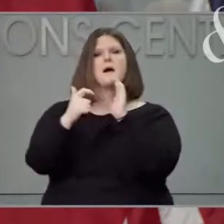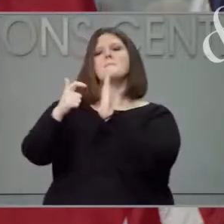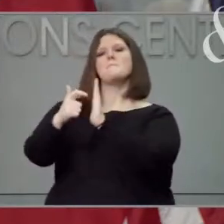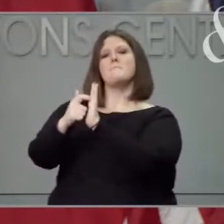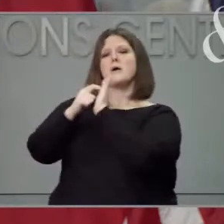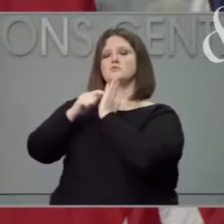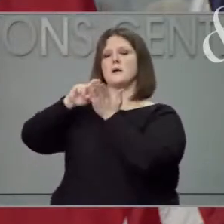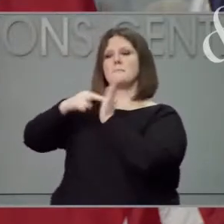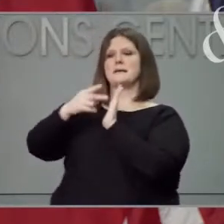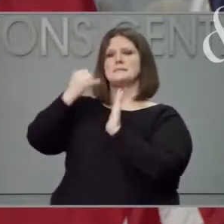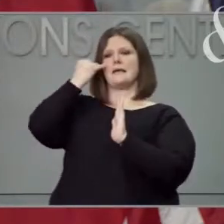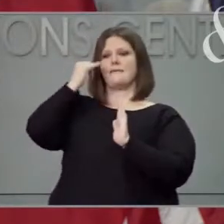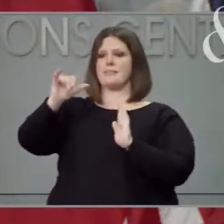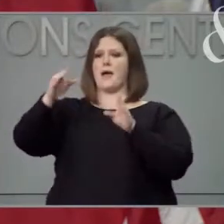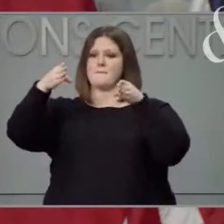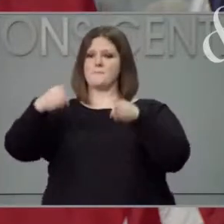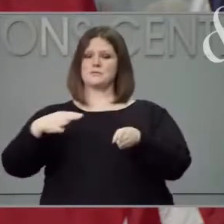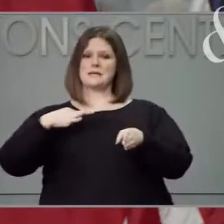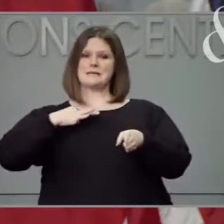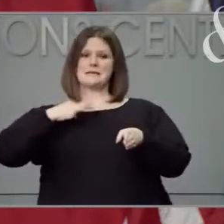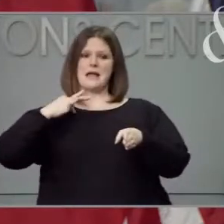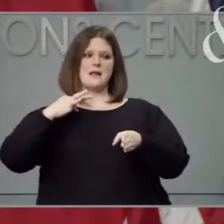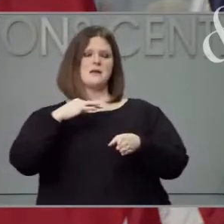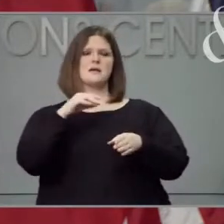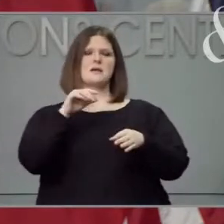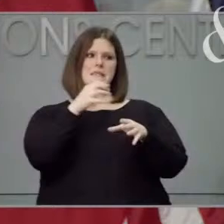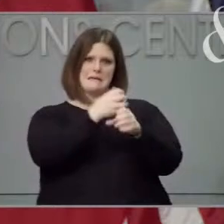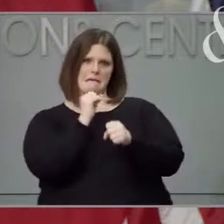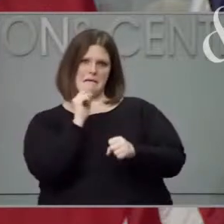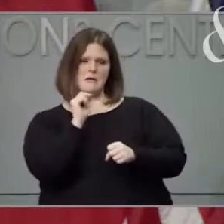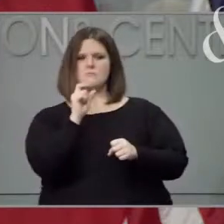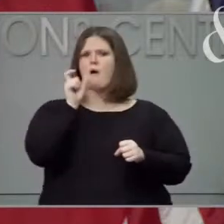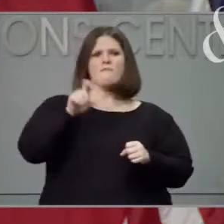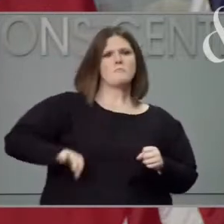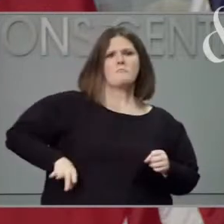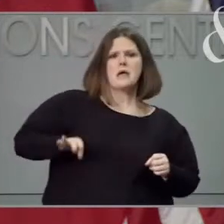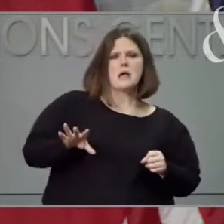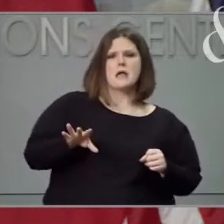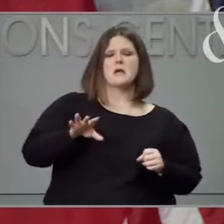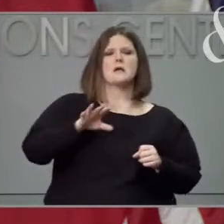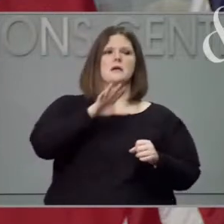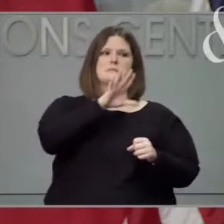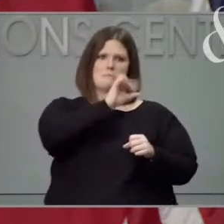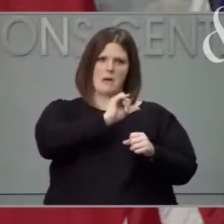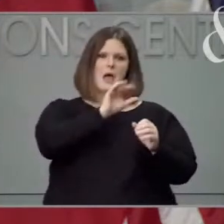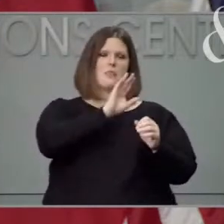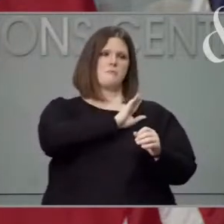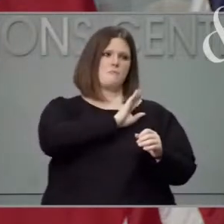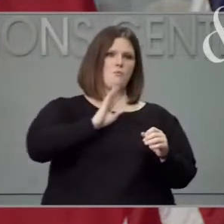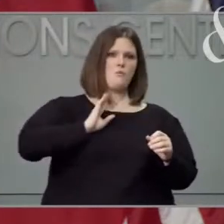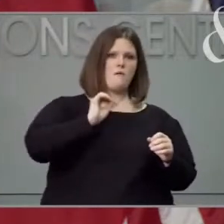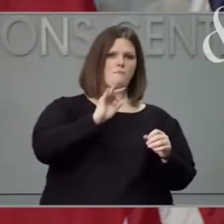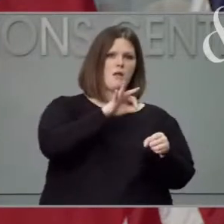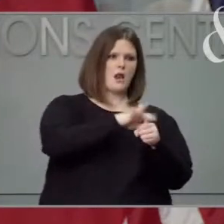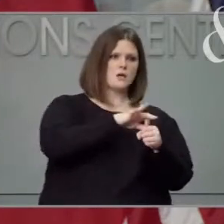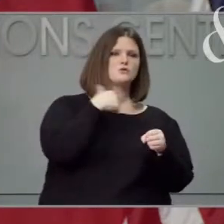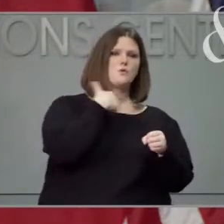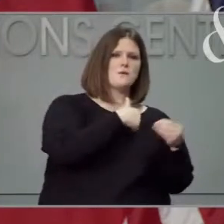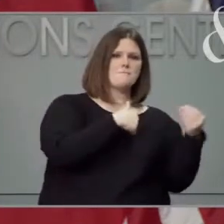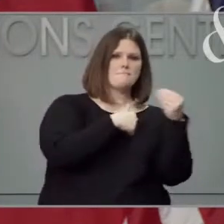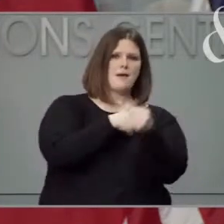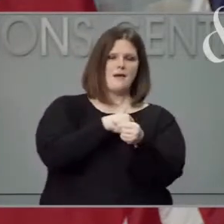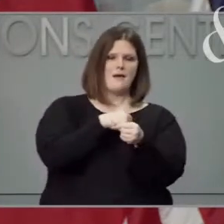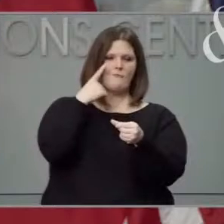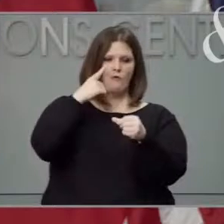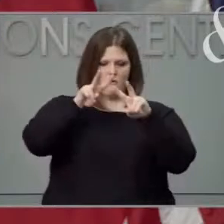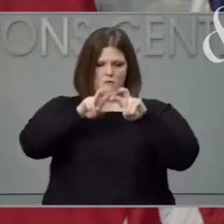if the candidate asks for it, they get it. And they don't have to pay for it in North Carolina. The cost is borne by the Board of Elections. For a statewide